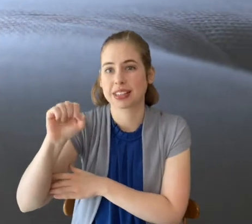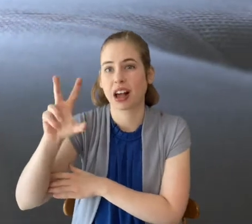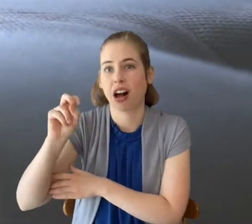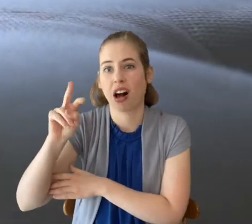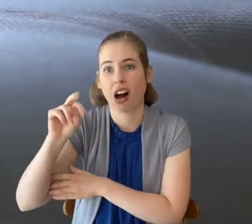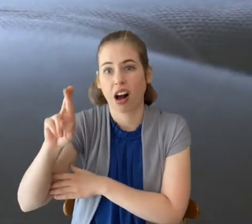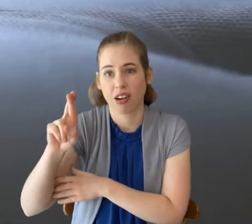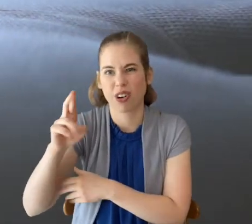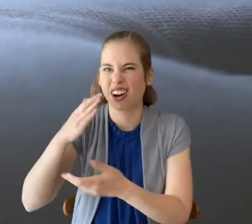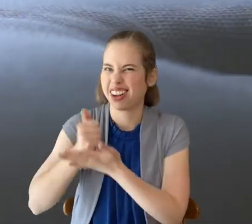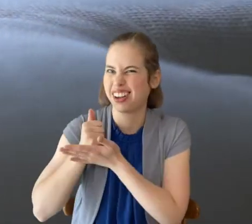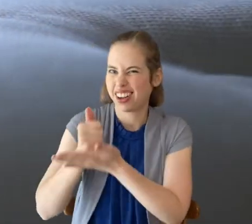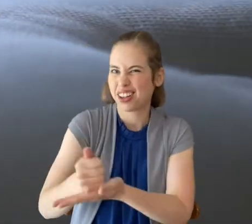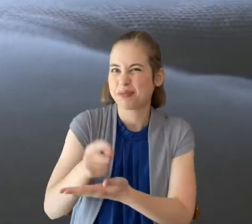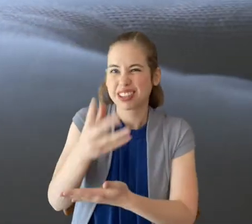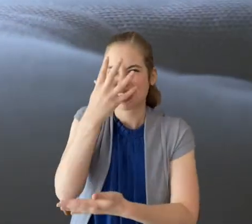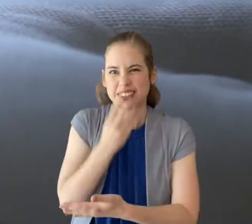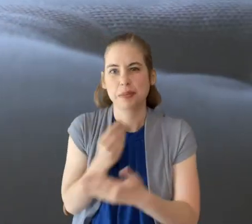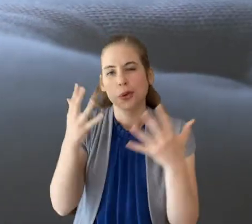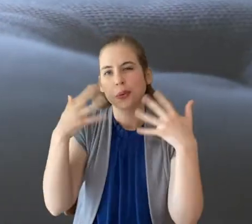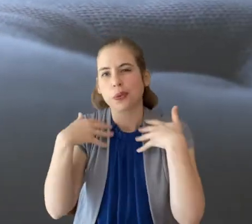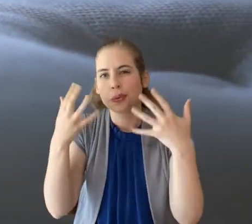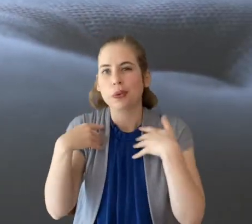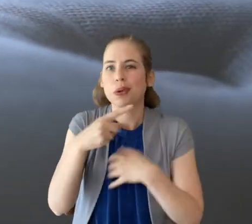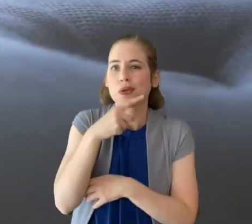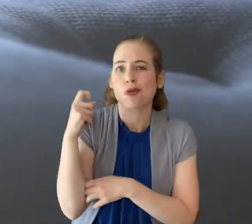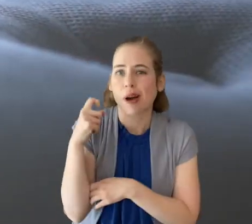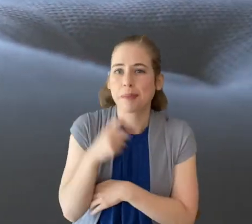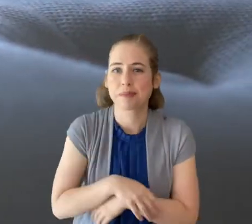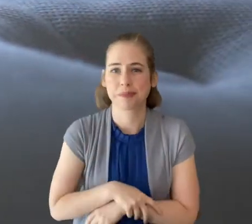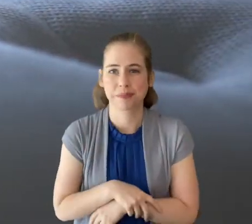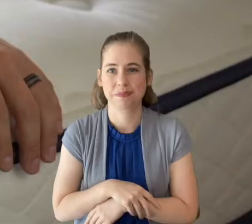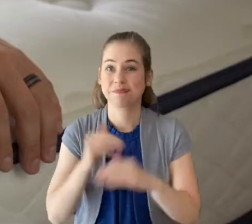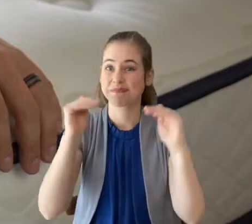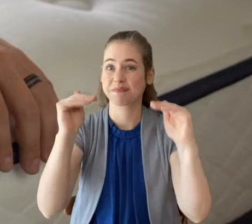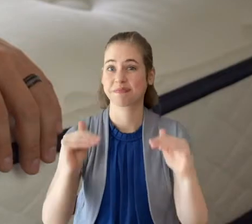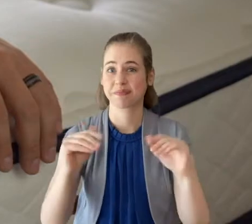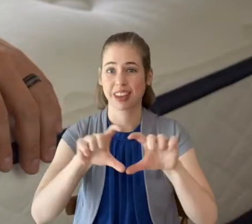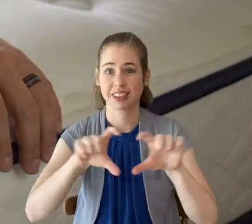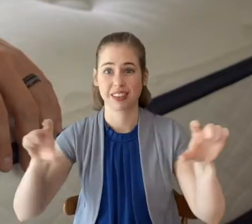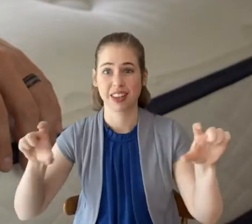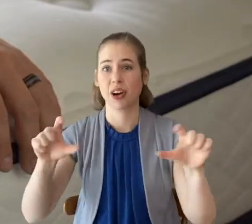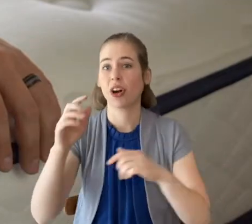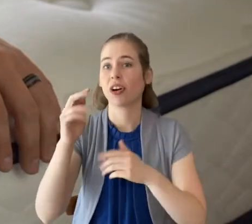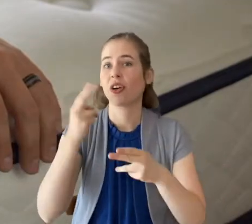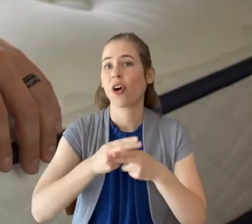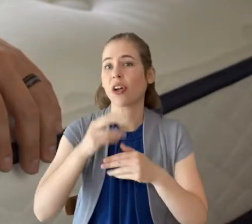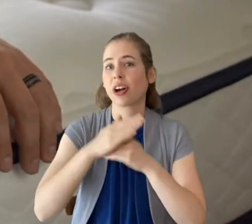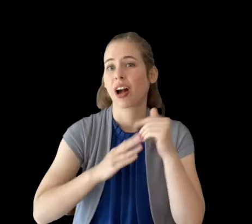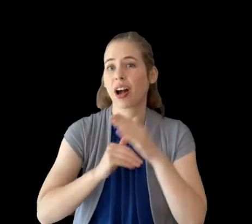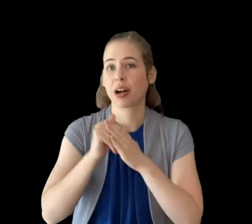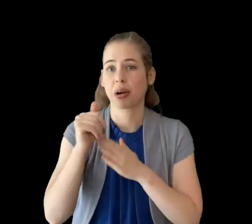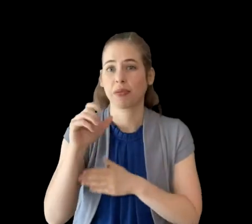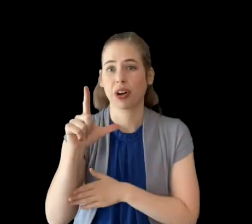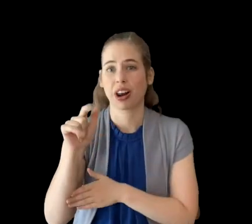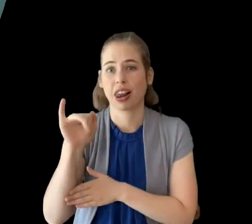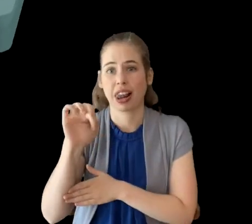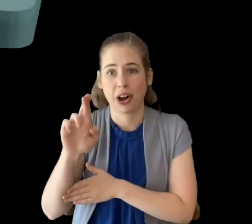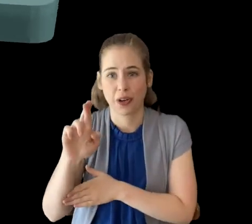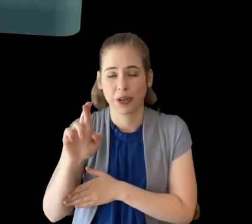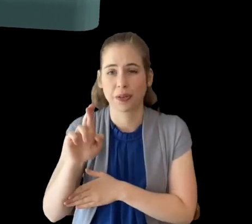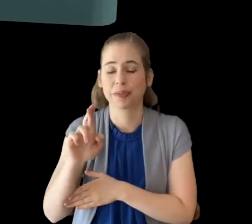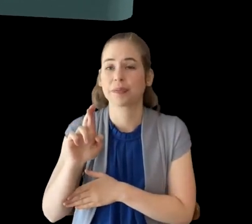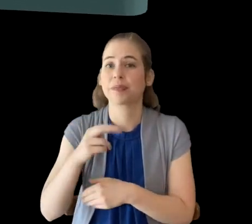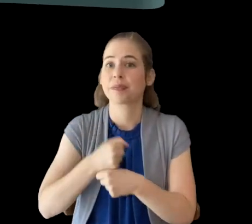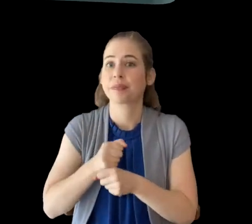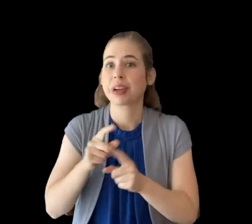tensile cover, and it's designed for a cooler, drier sleep. You then have the comfort layer. The comfort layer is